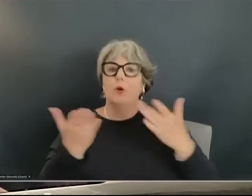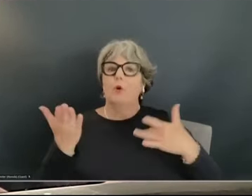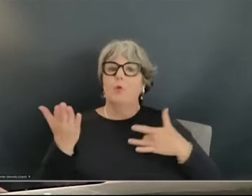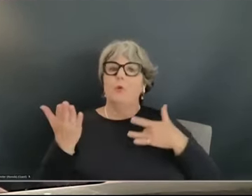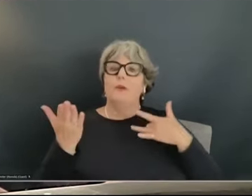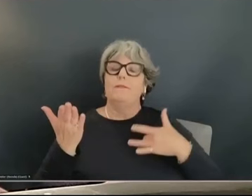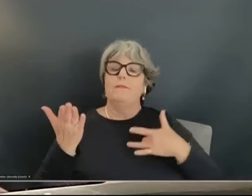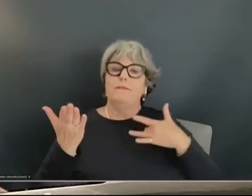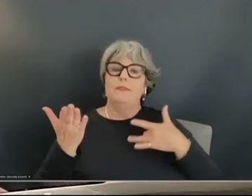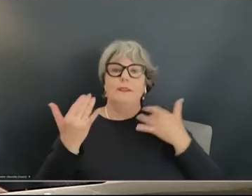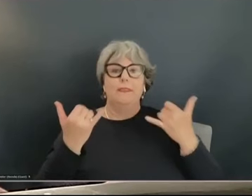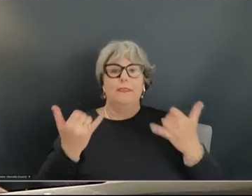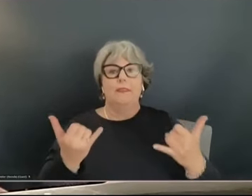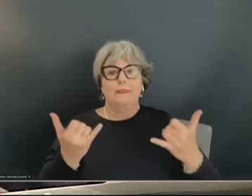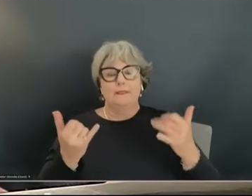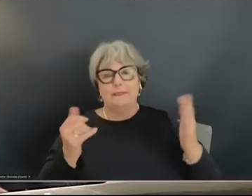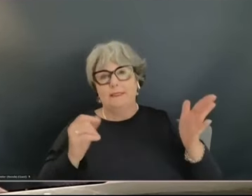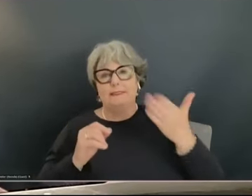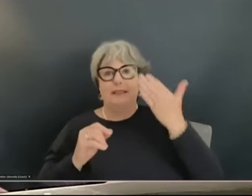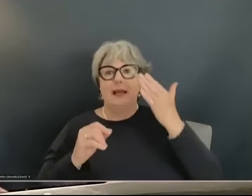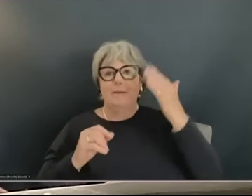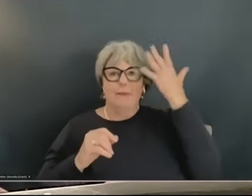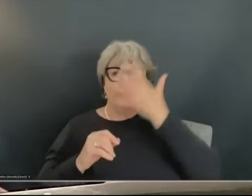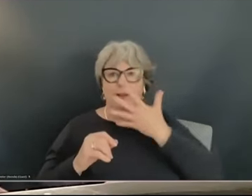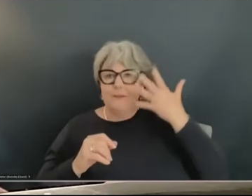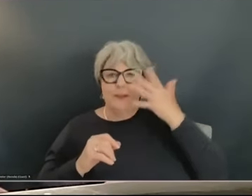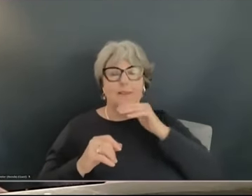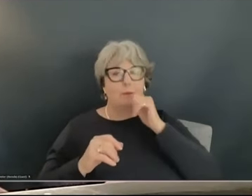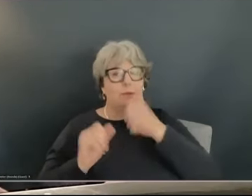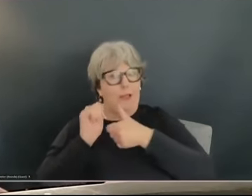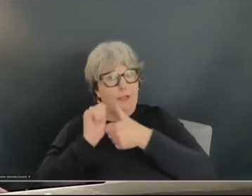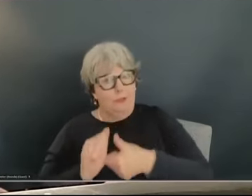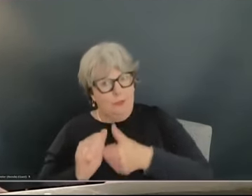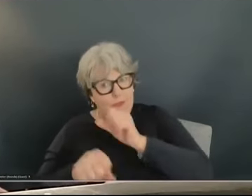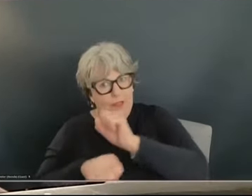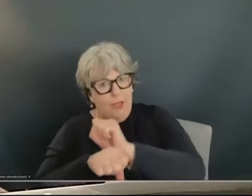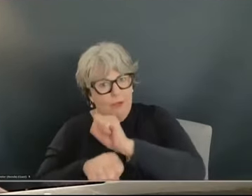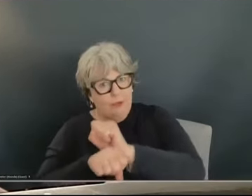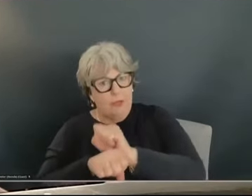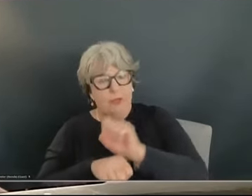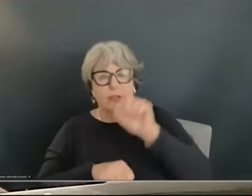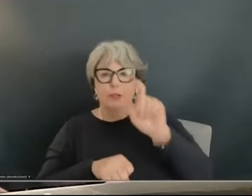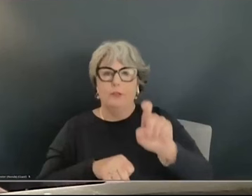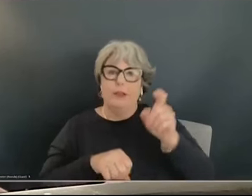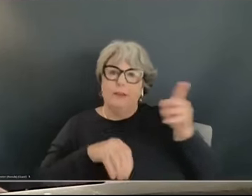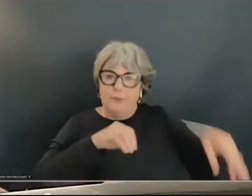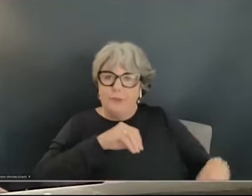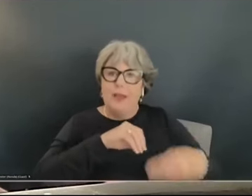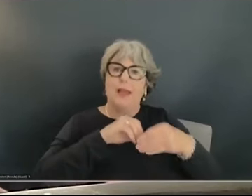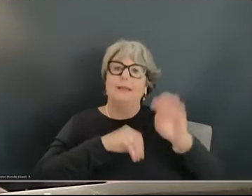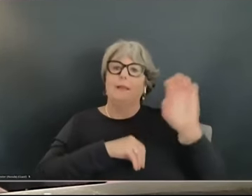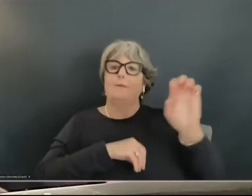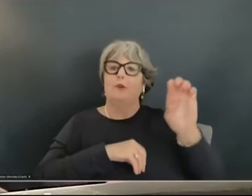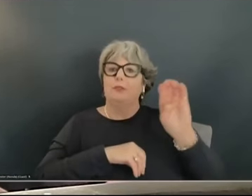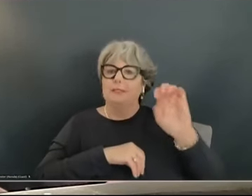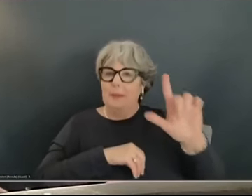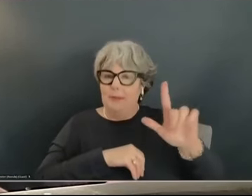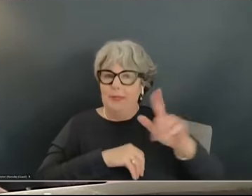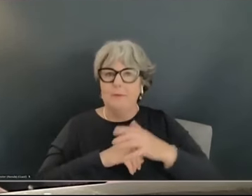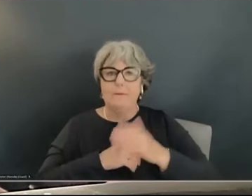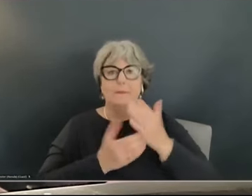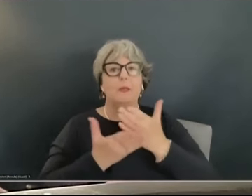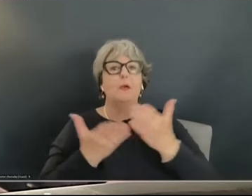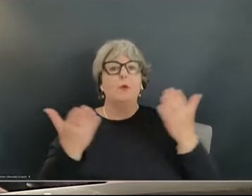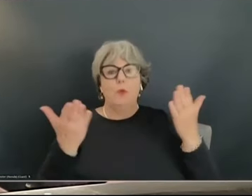this is kind of a slap in our face that we're not doing our job and that you have to slide in an emergency bill. We have a